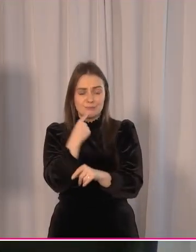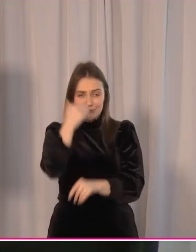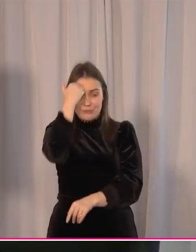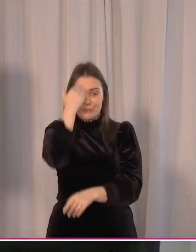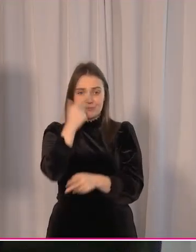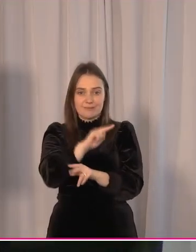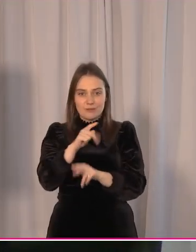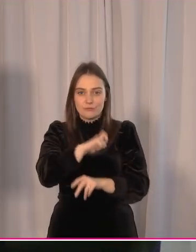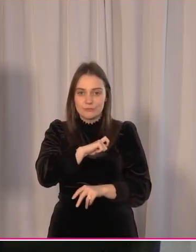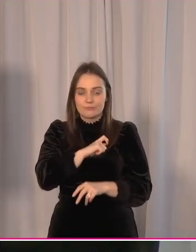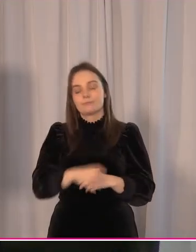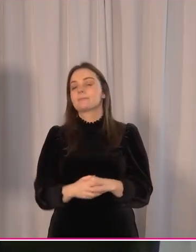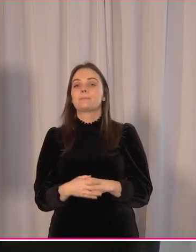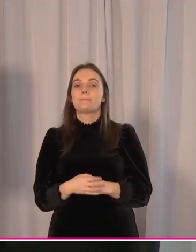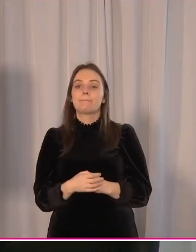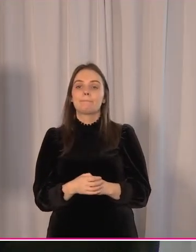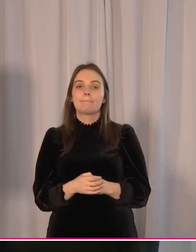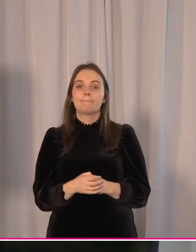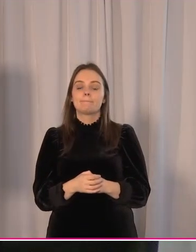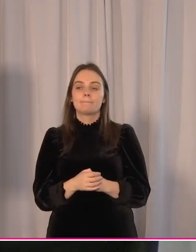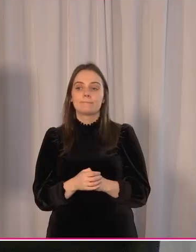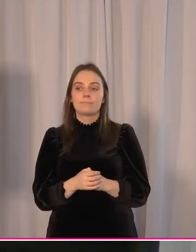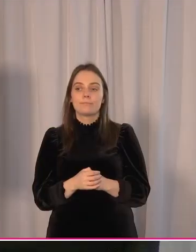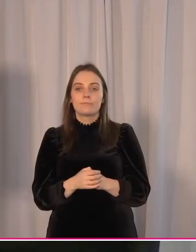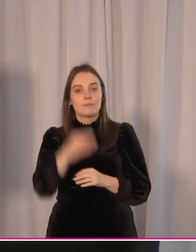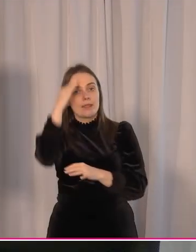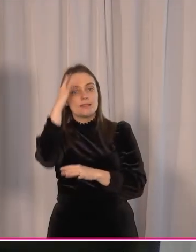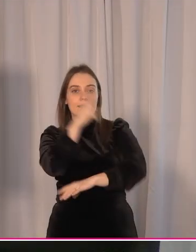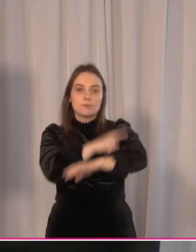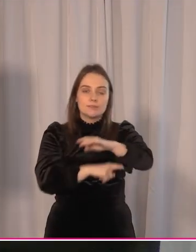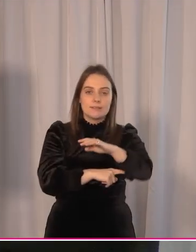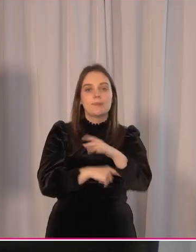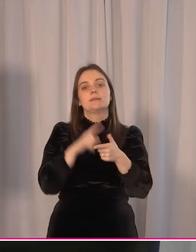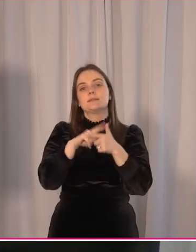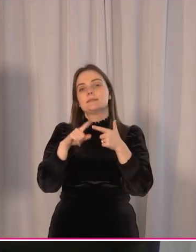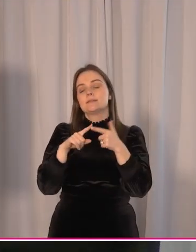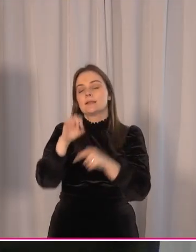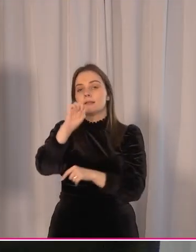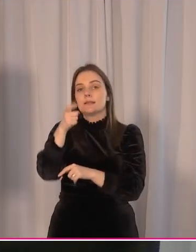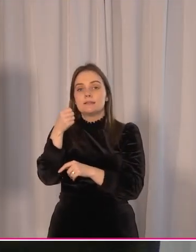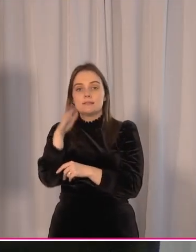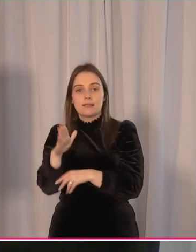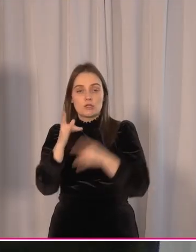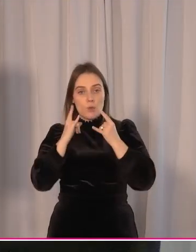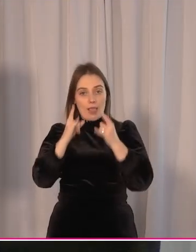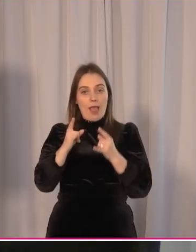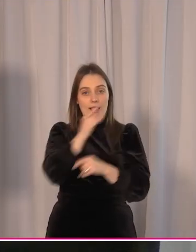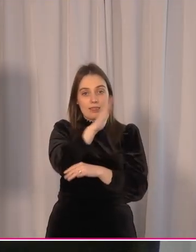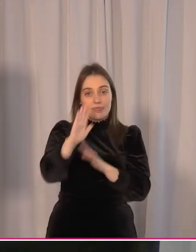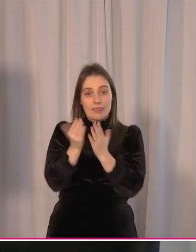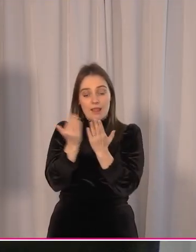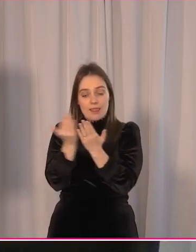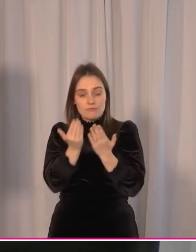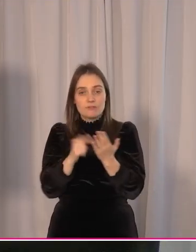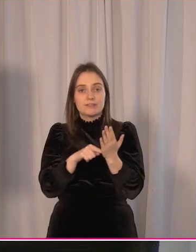untrue. So, in terms of the intellectual disabilities and sexual health literacy, knowledge is not